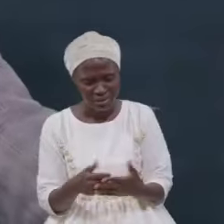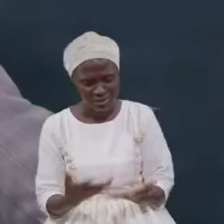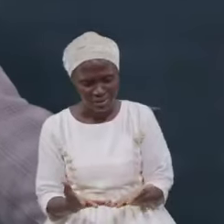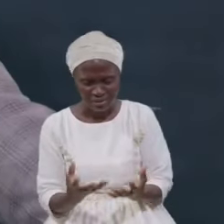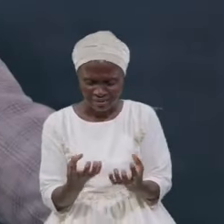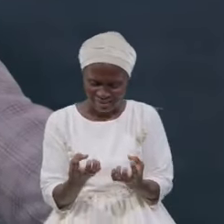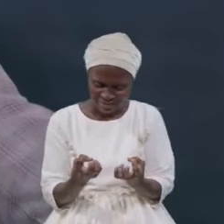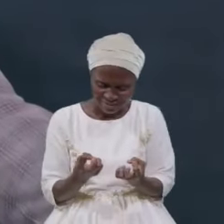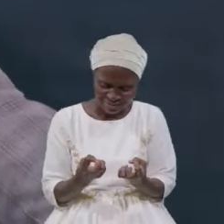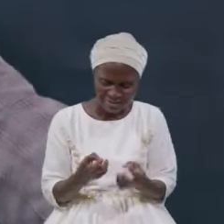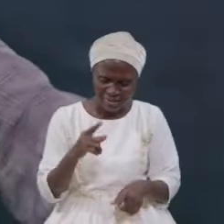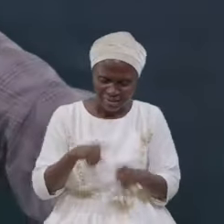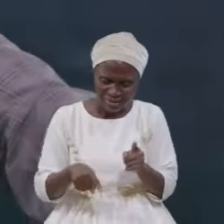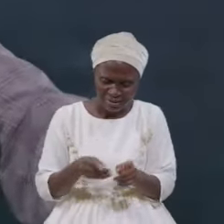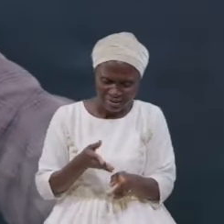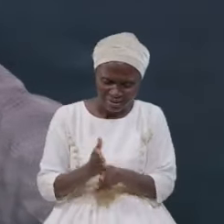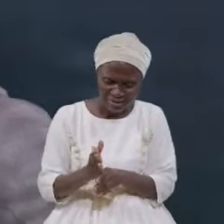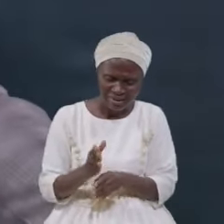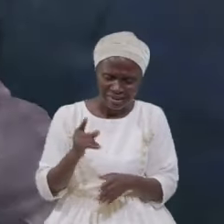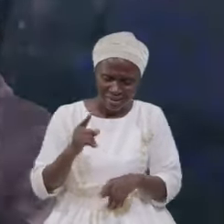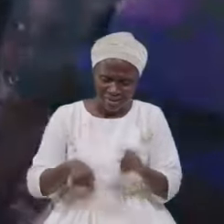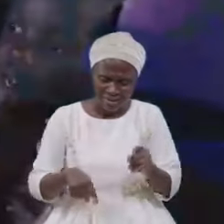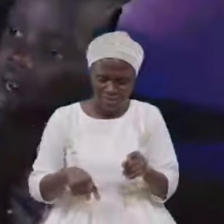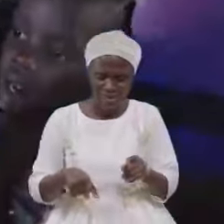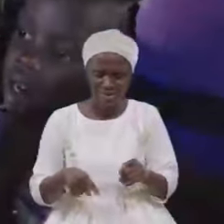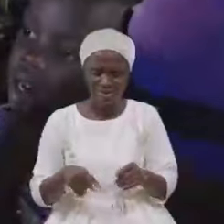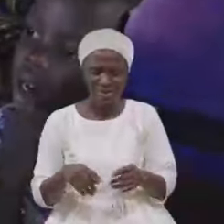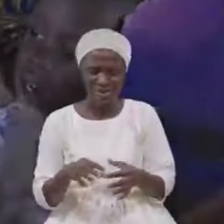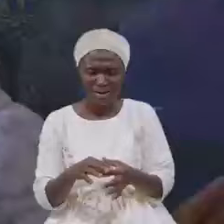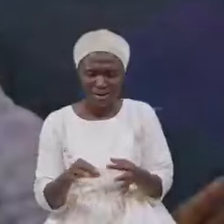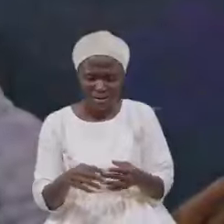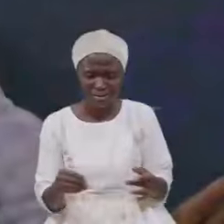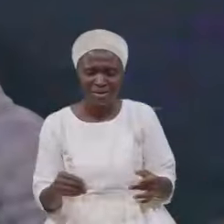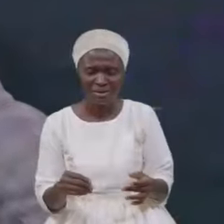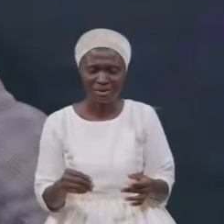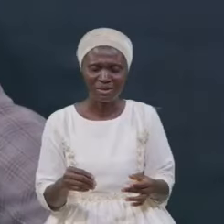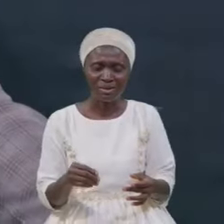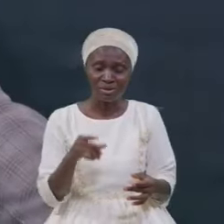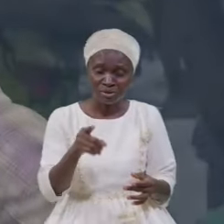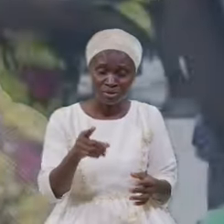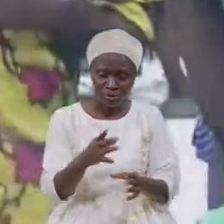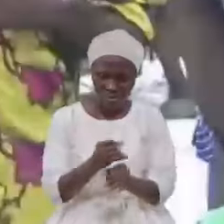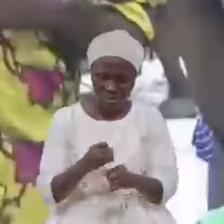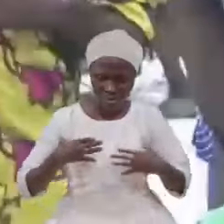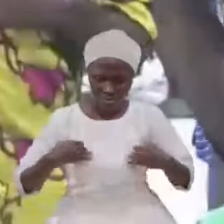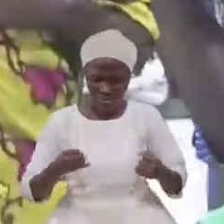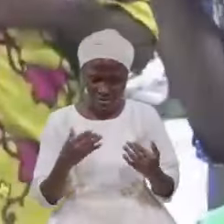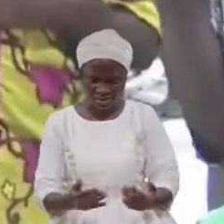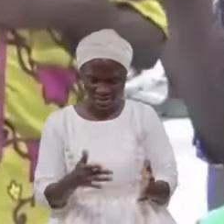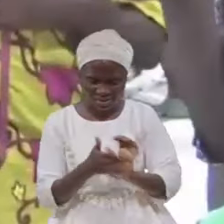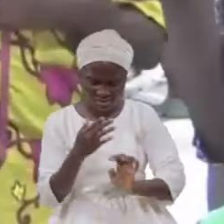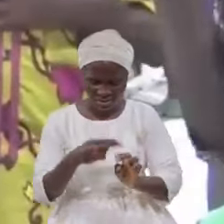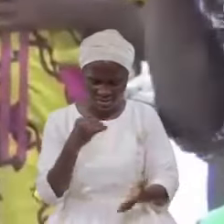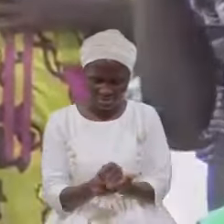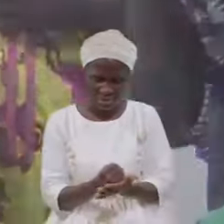hand. Recover right now. Yeah. Your joints, you have lost the use of your